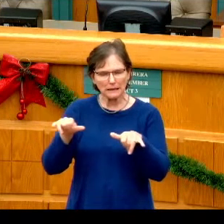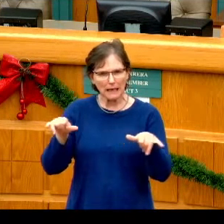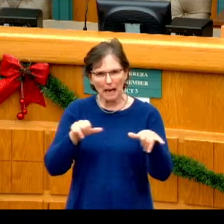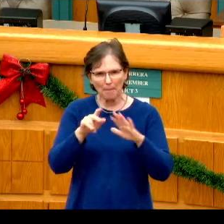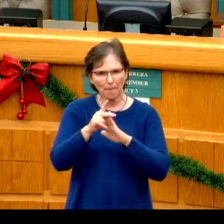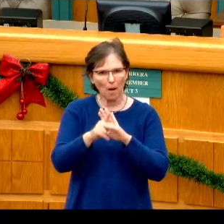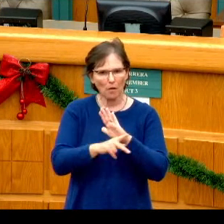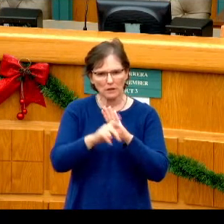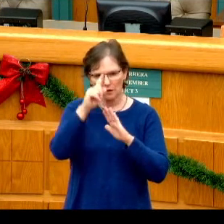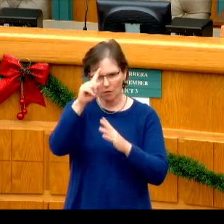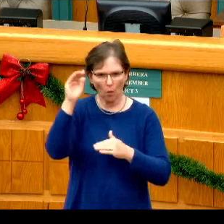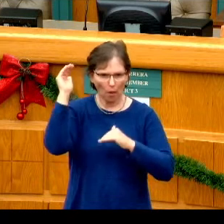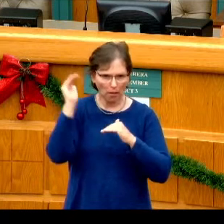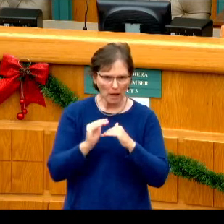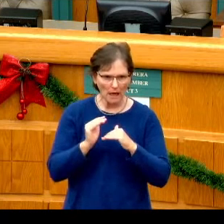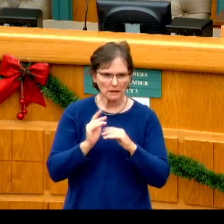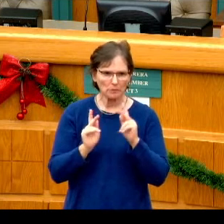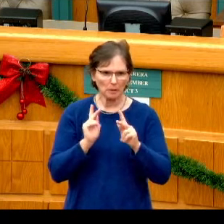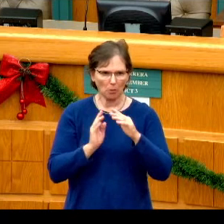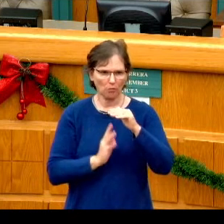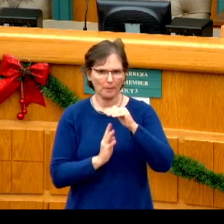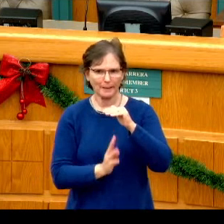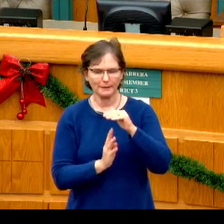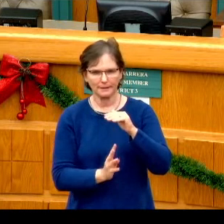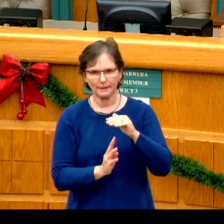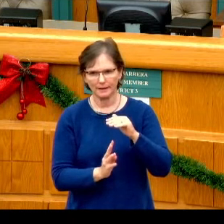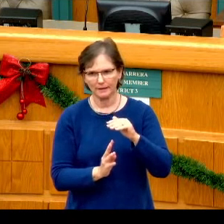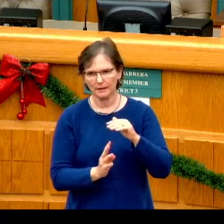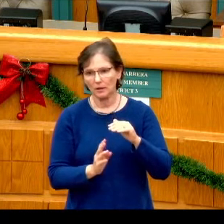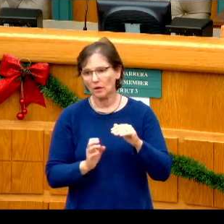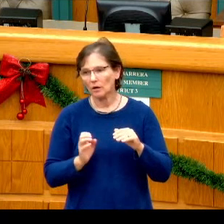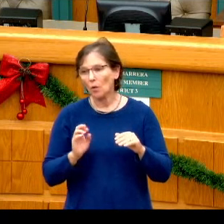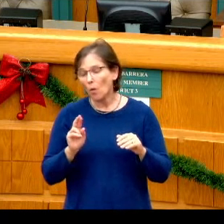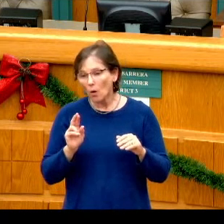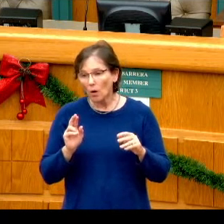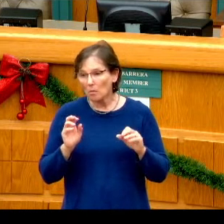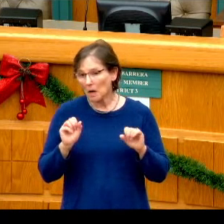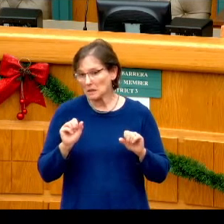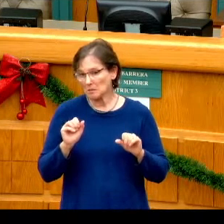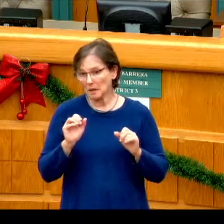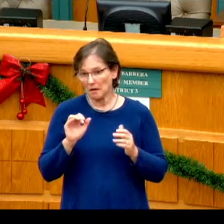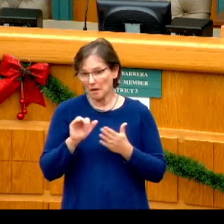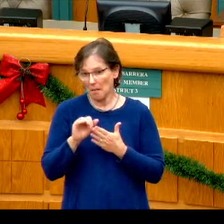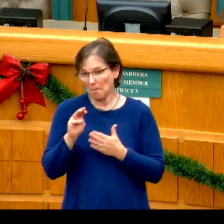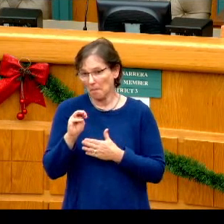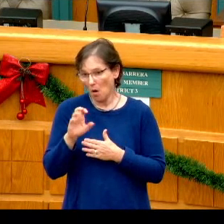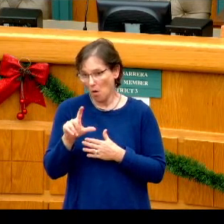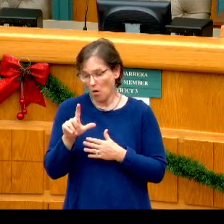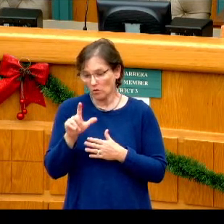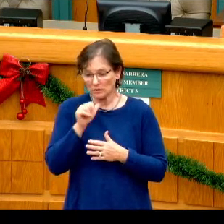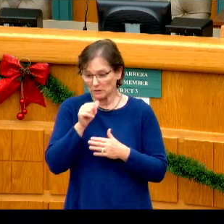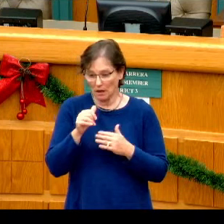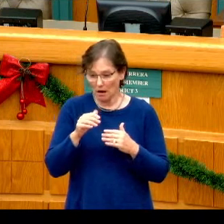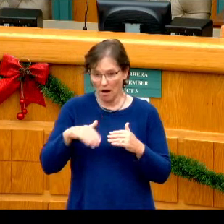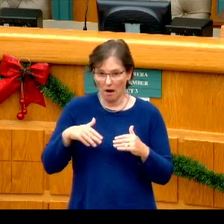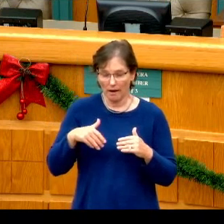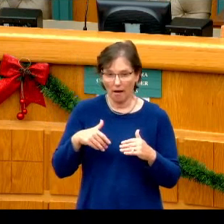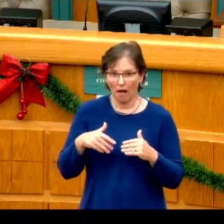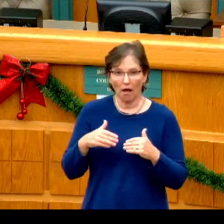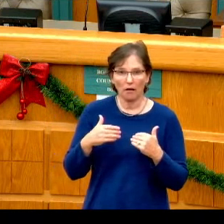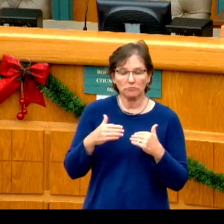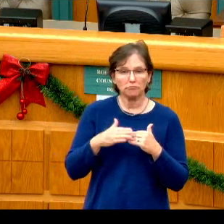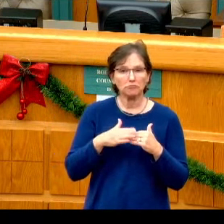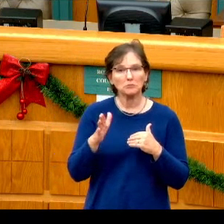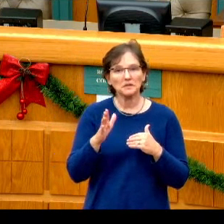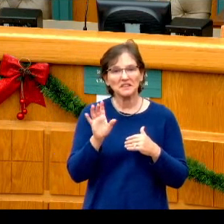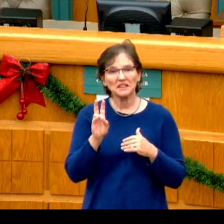policy to adhere to, or they're maybe not hitting that 75% level. So when we look at weekend